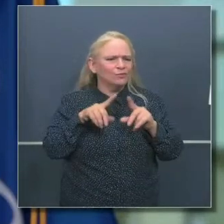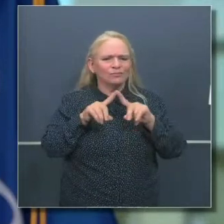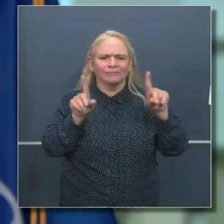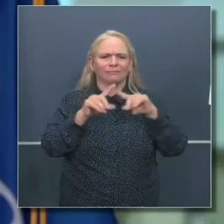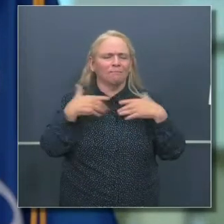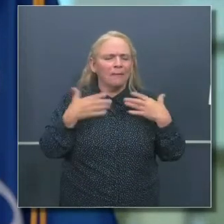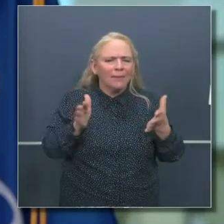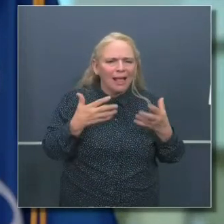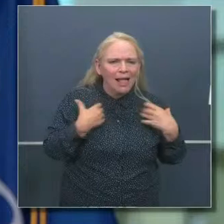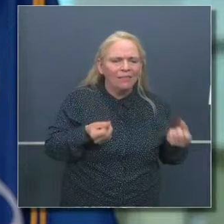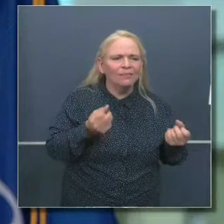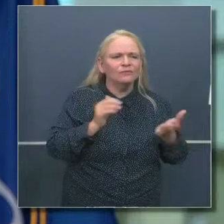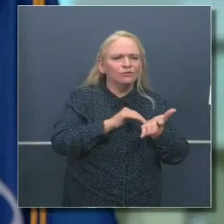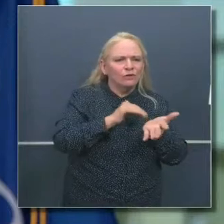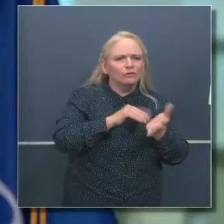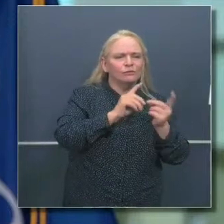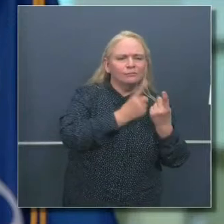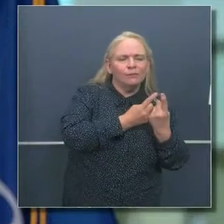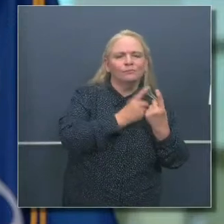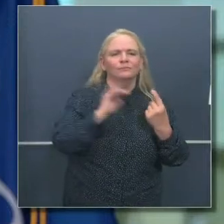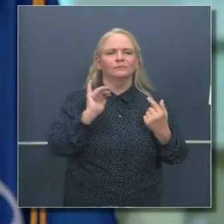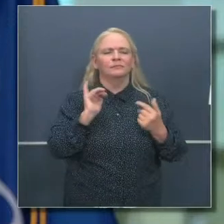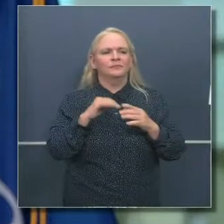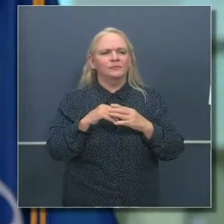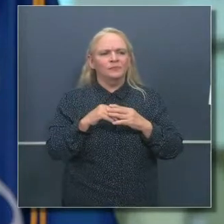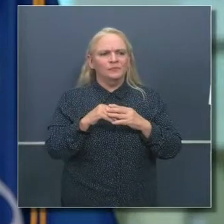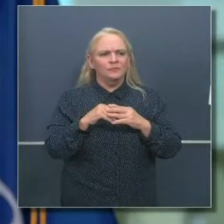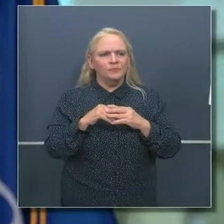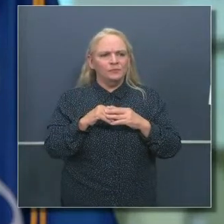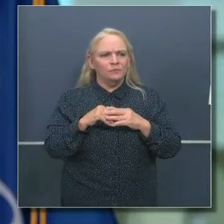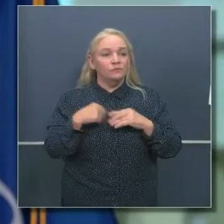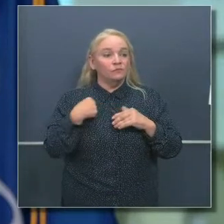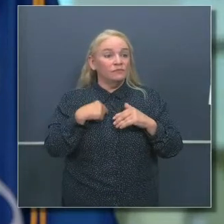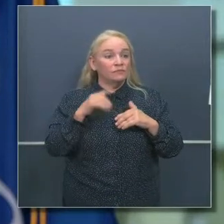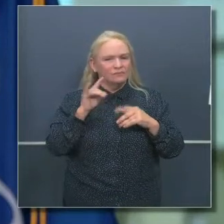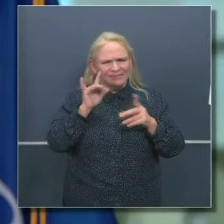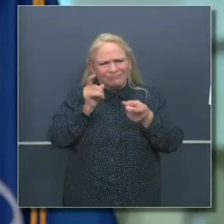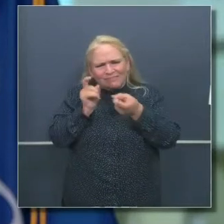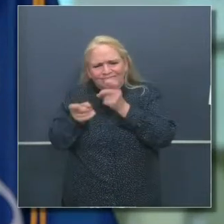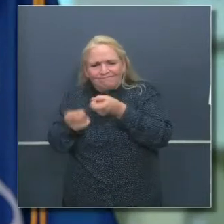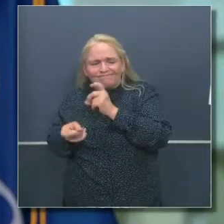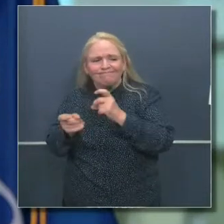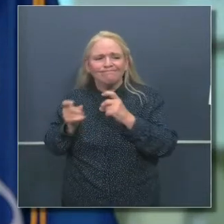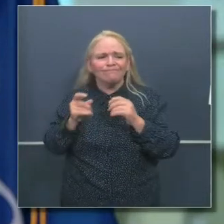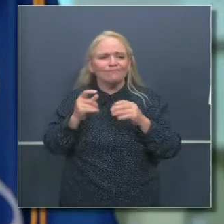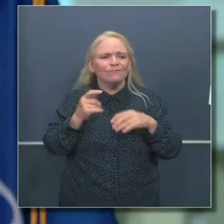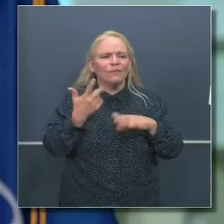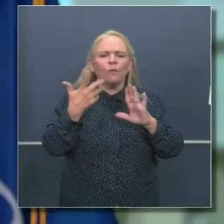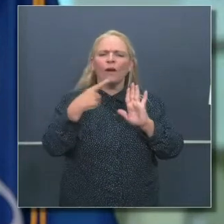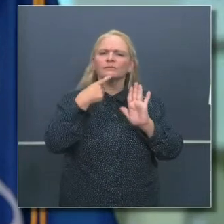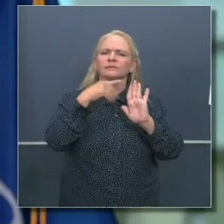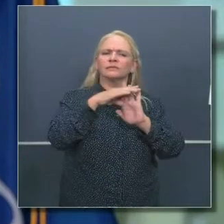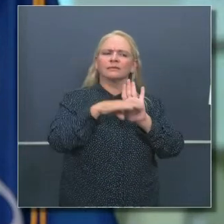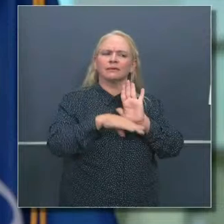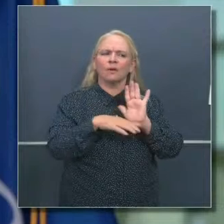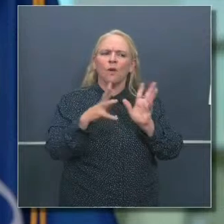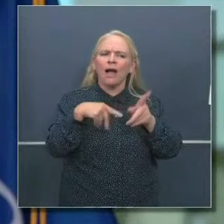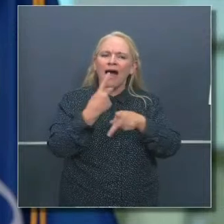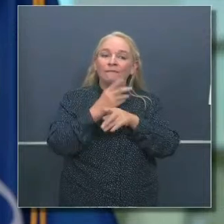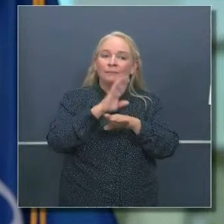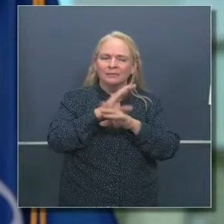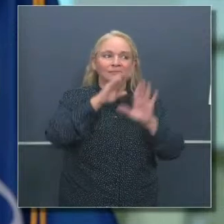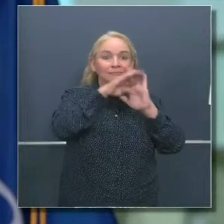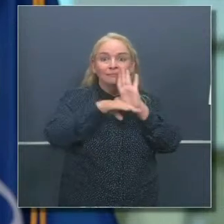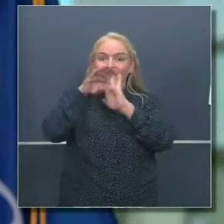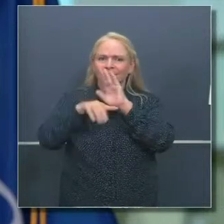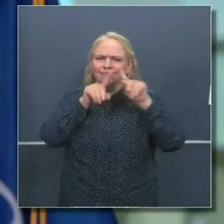sectorally with industry leaders to put out guidelines and update them. And I can assure you, you'll be among the first to know. As